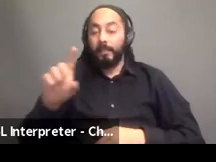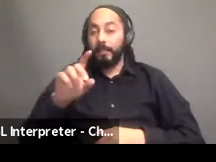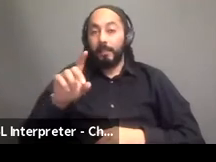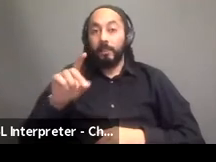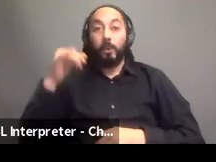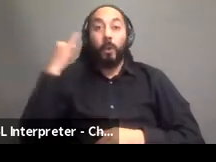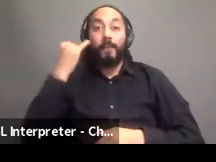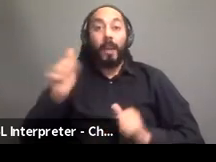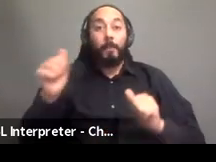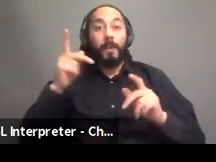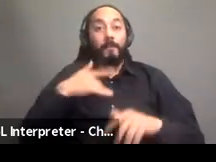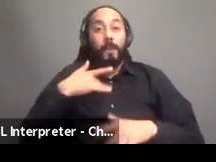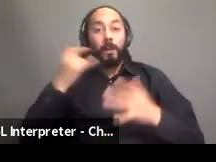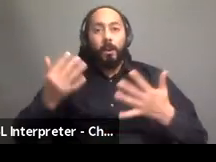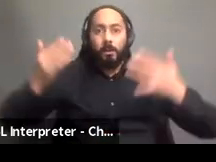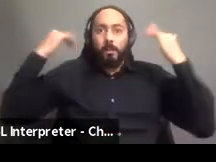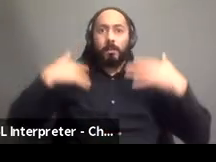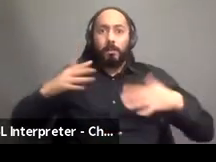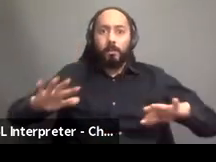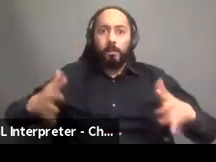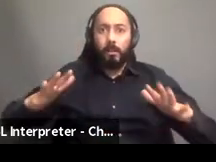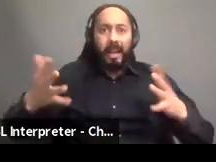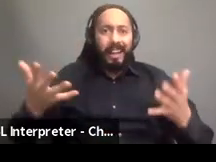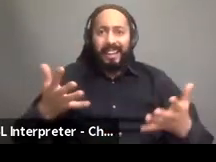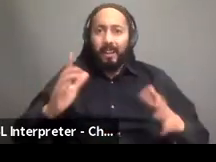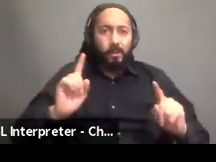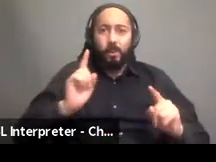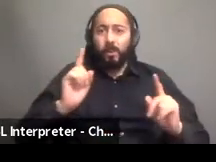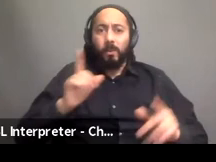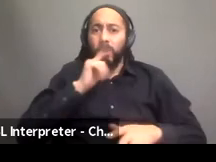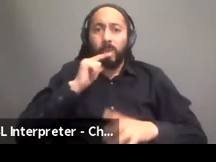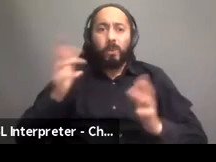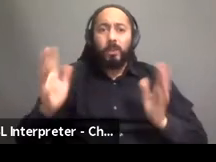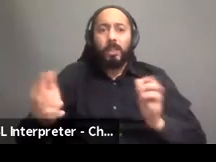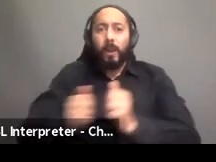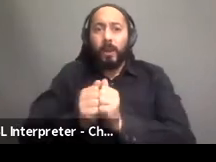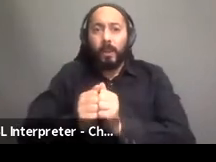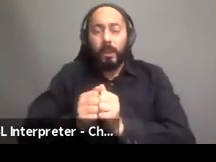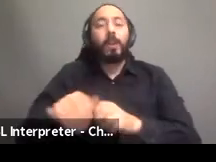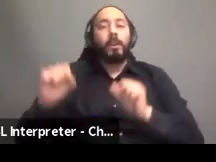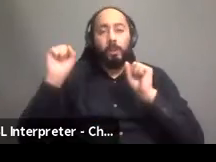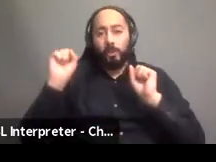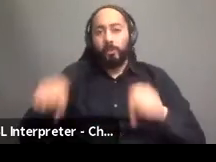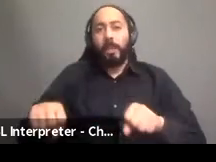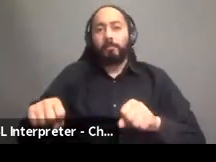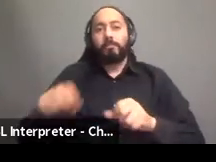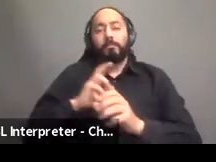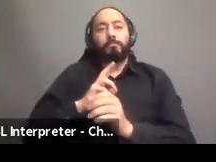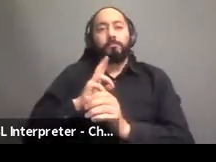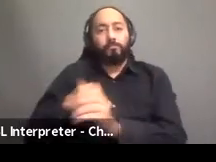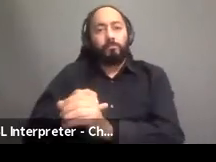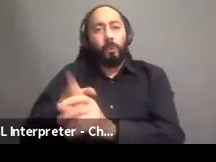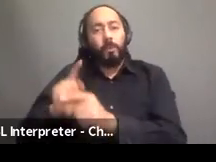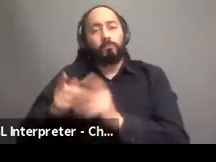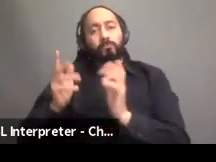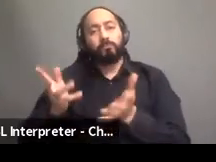feeling overwhelmed or anxious and would like someone to talk to or someone to listen and support them. Thanks again for joining us, and I'll turn it over